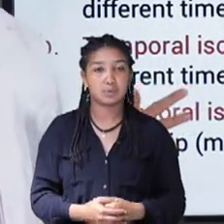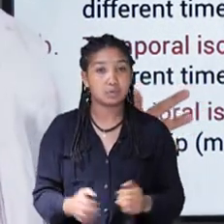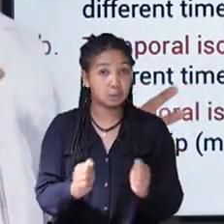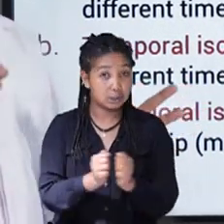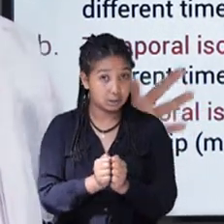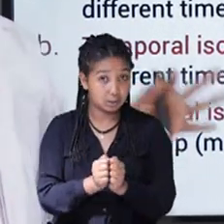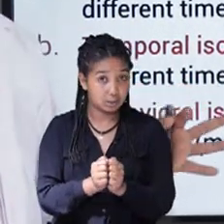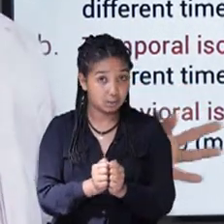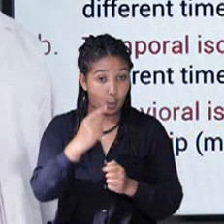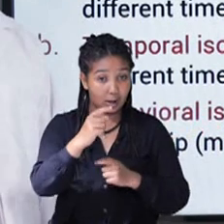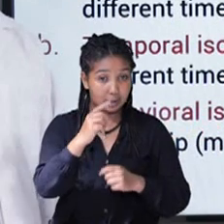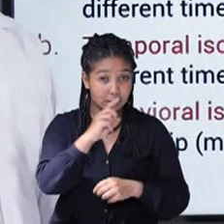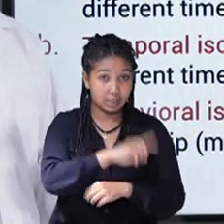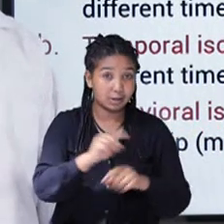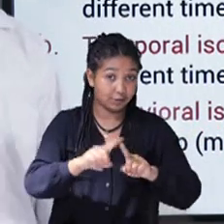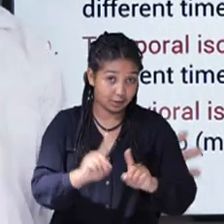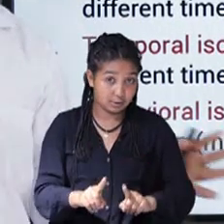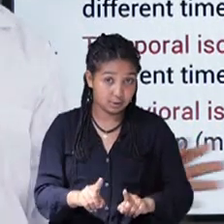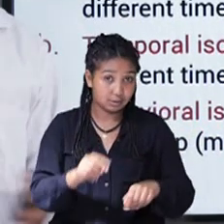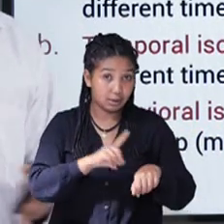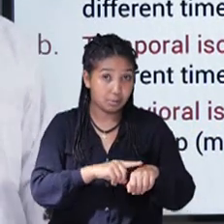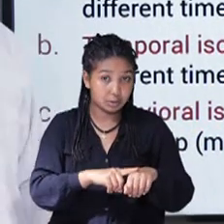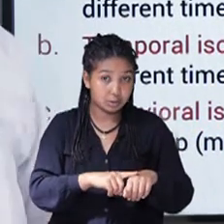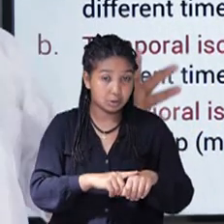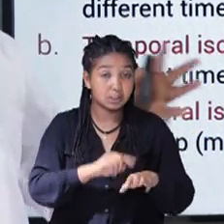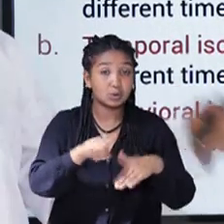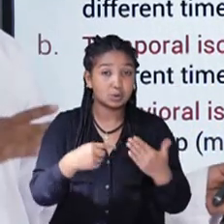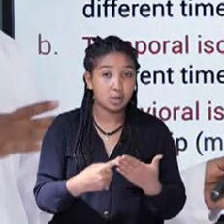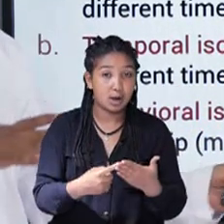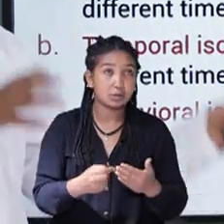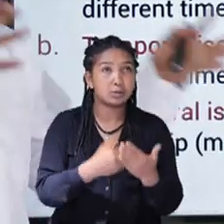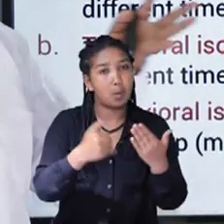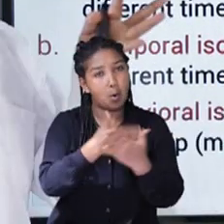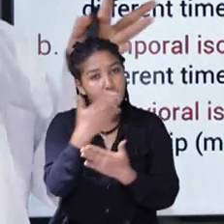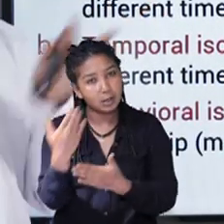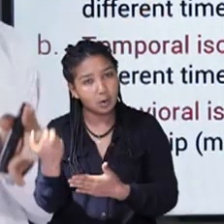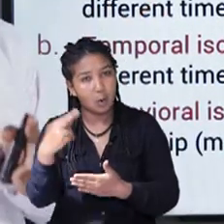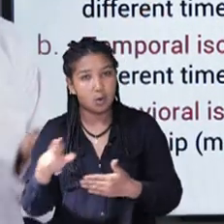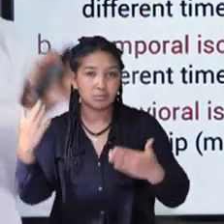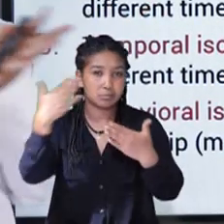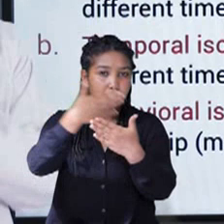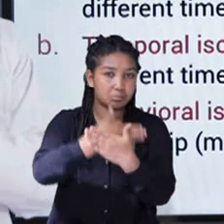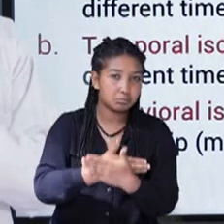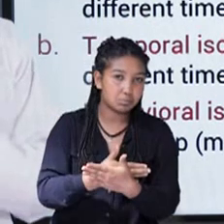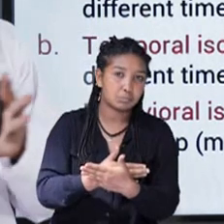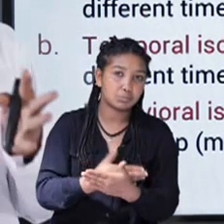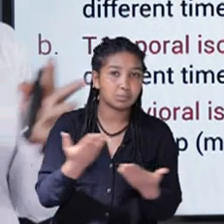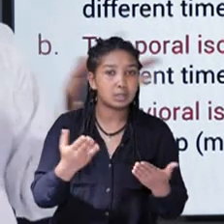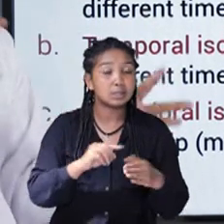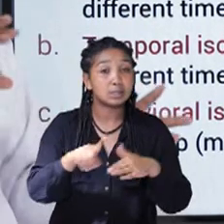Within one day, there are different time intervals. So at the morning, at the noon, and at the